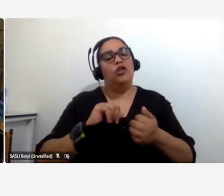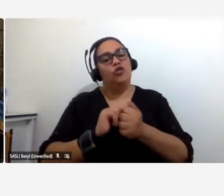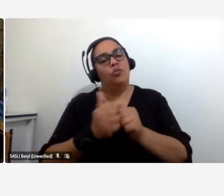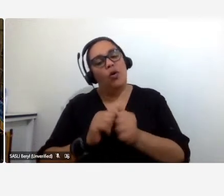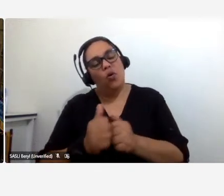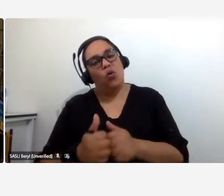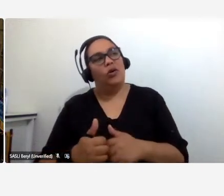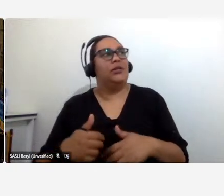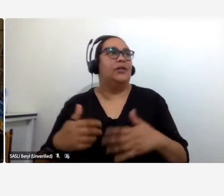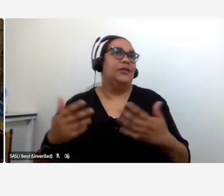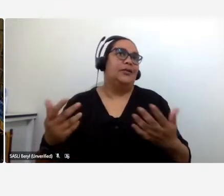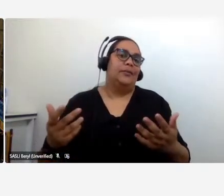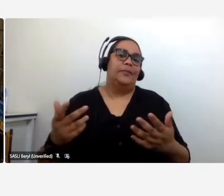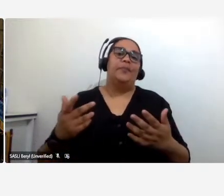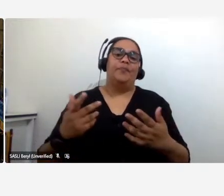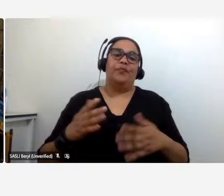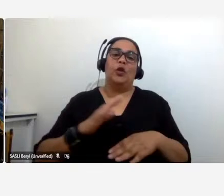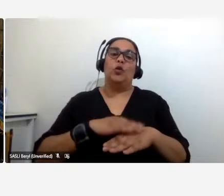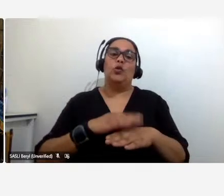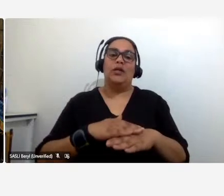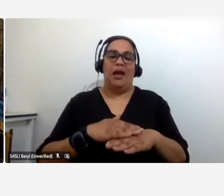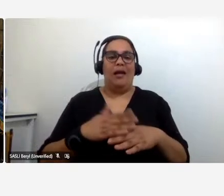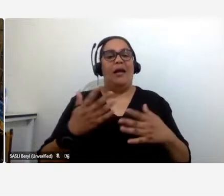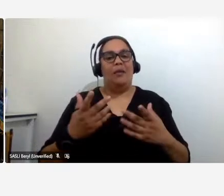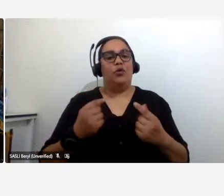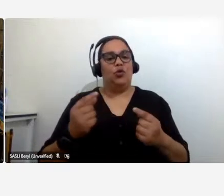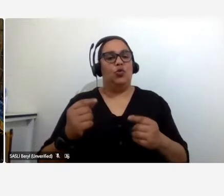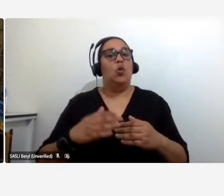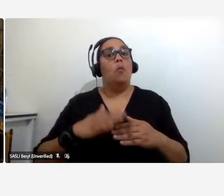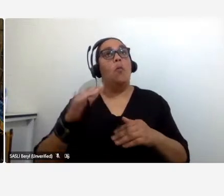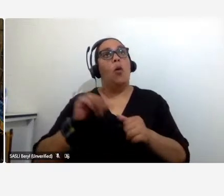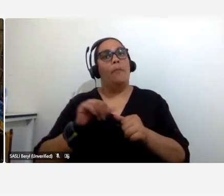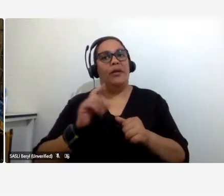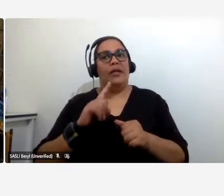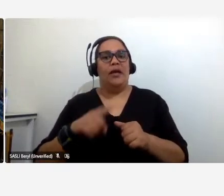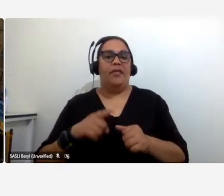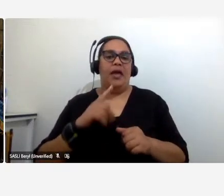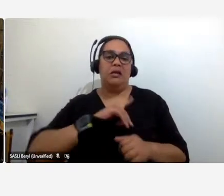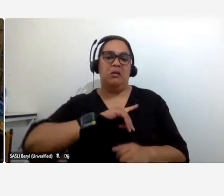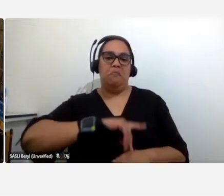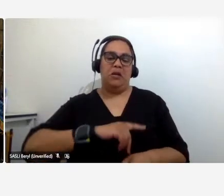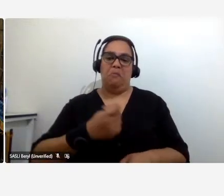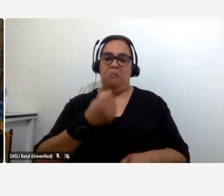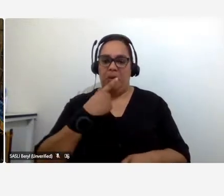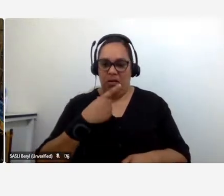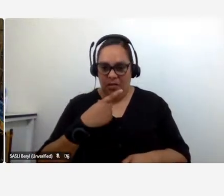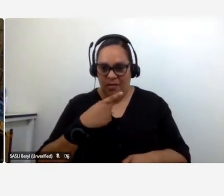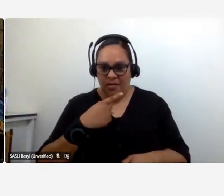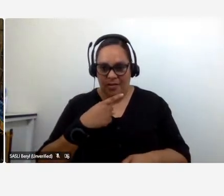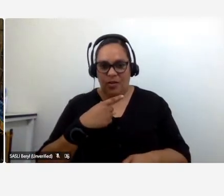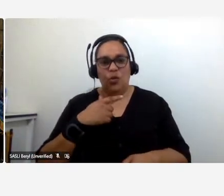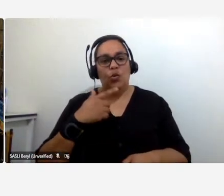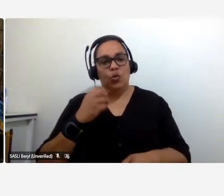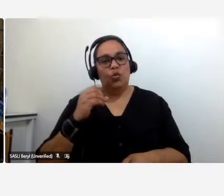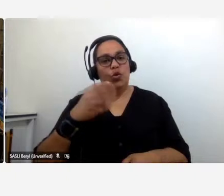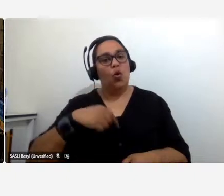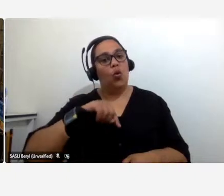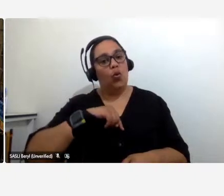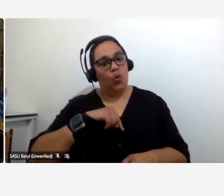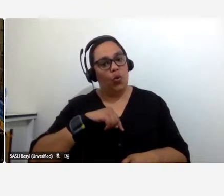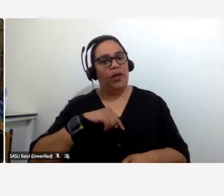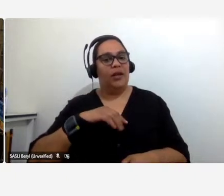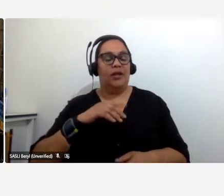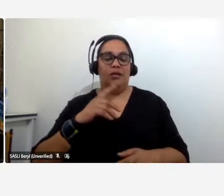sports, taking time out is much better than taking an antidepressant. So we